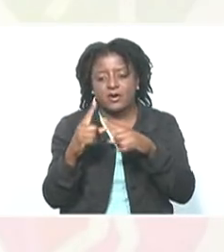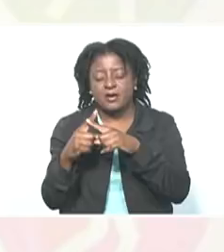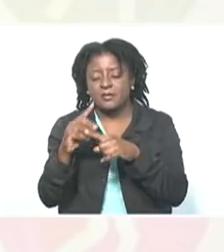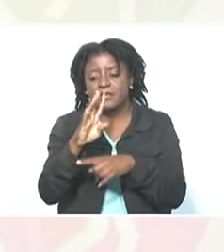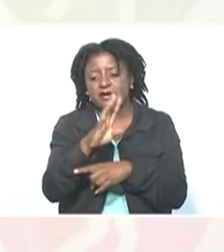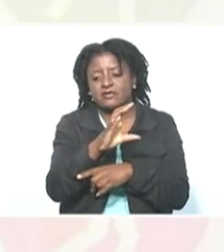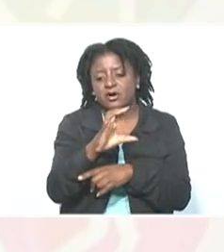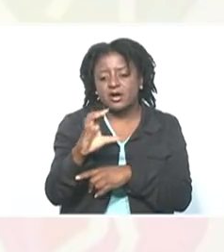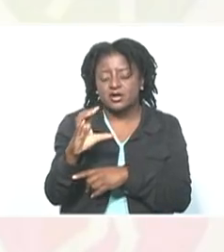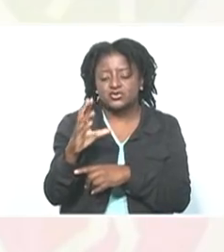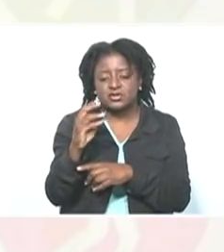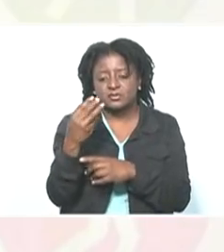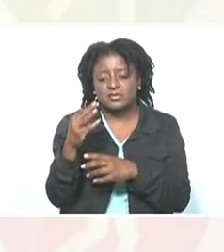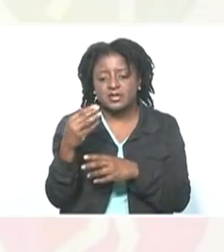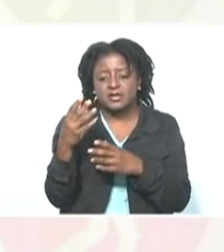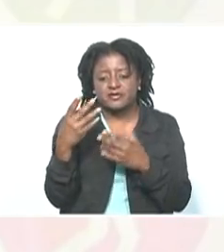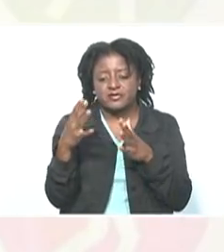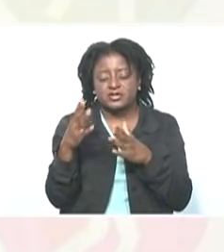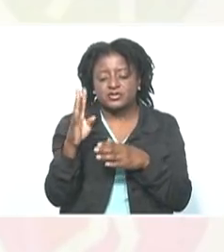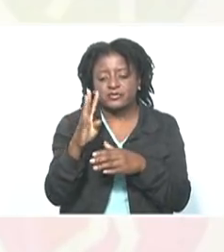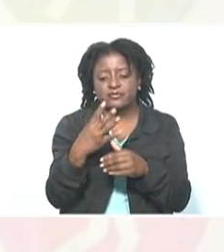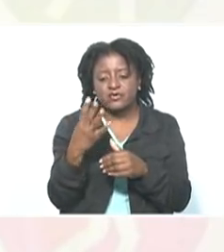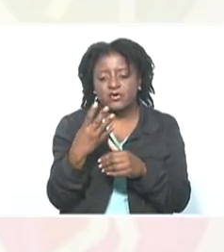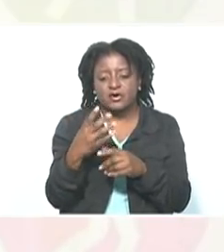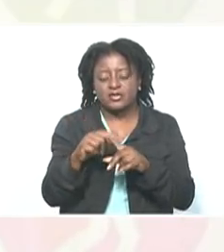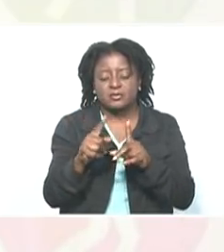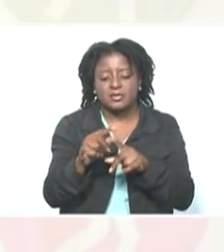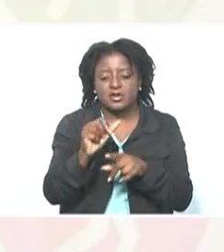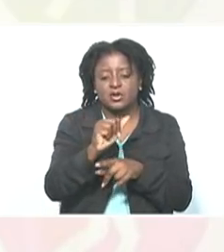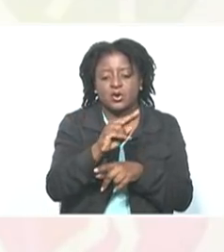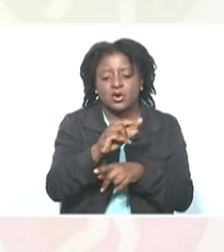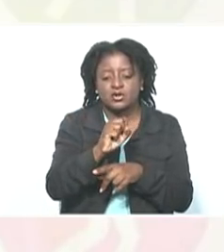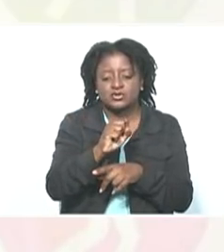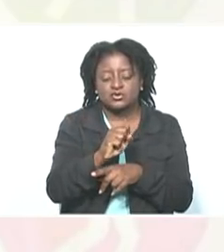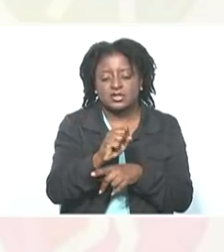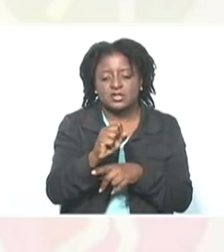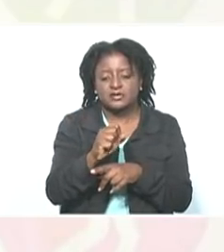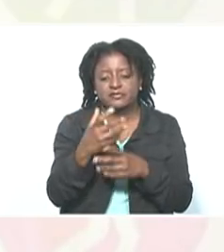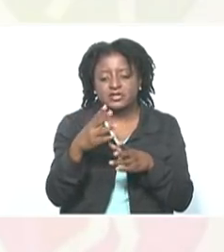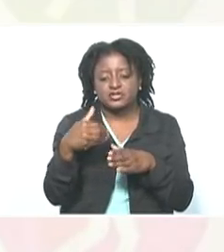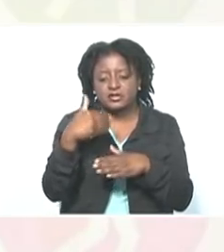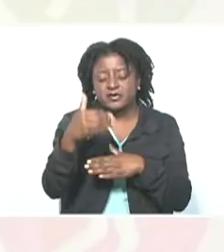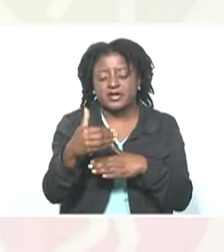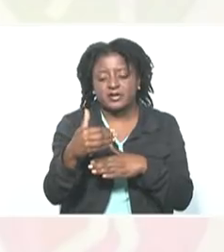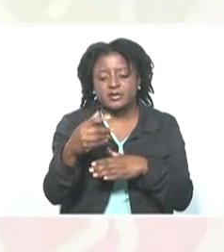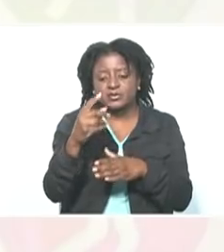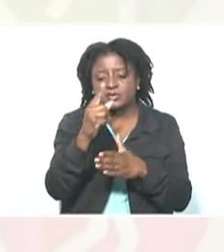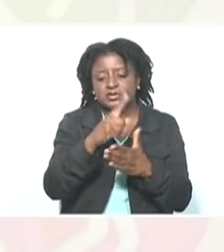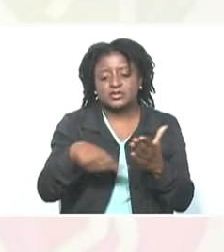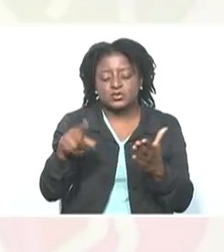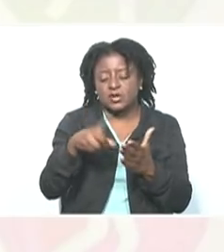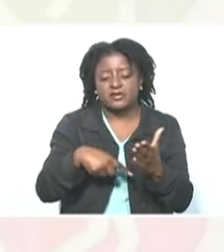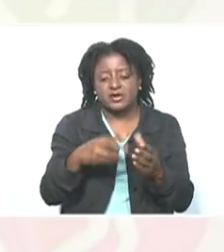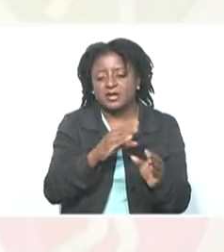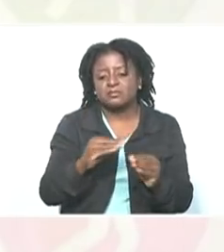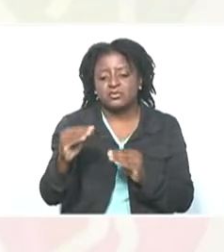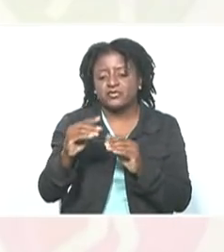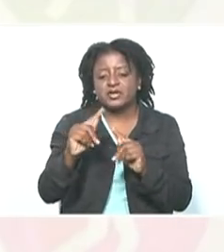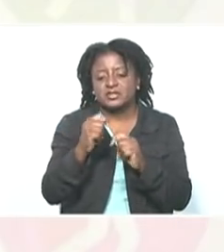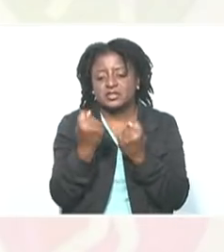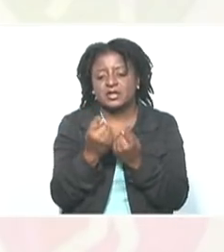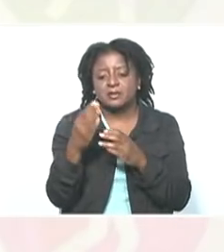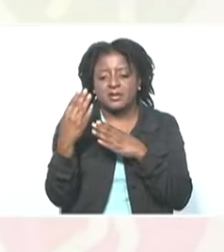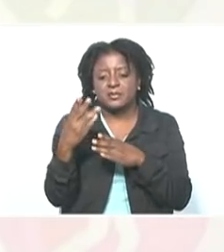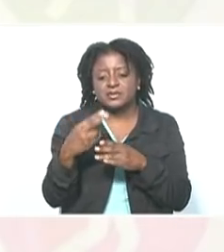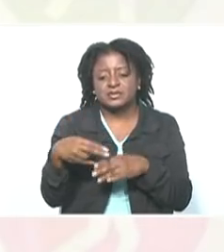in 3:04.62. However, Australia, who finished in front of them, was disqualified, moving Team Bahamas up to third. Regardless of the finish,